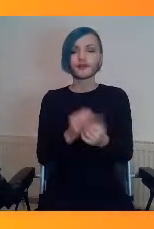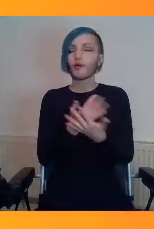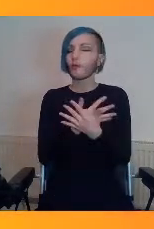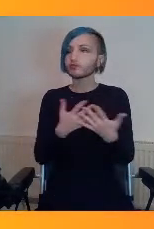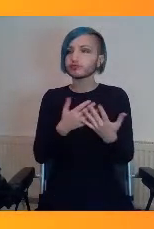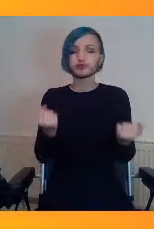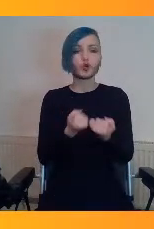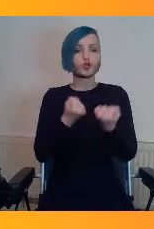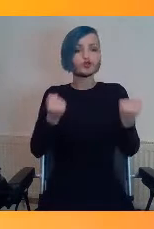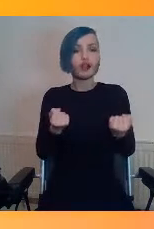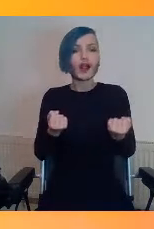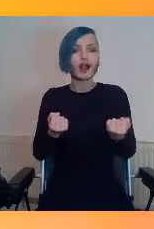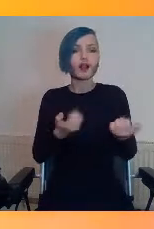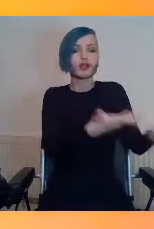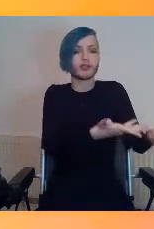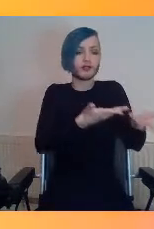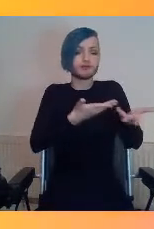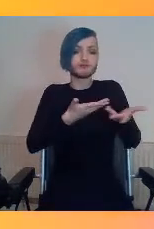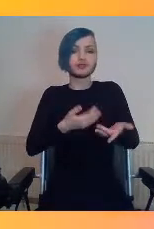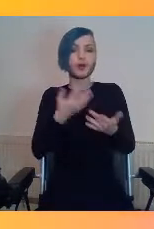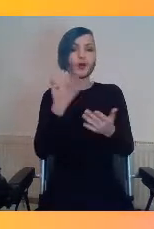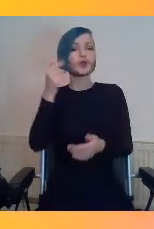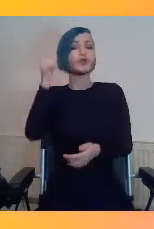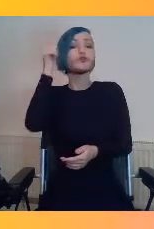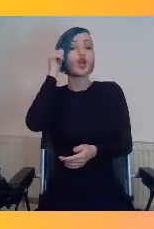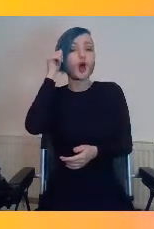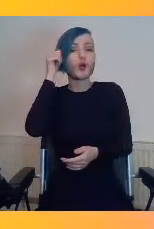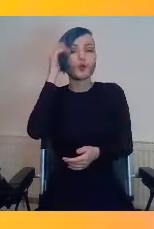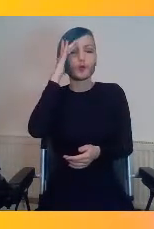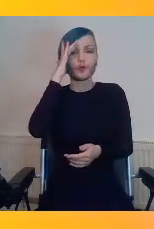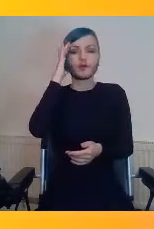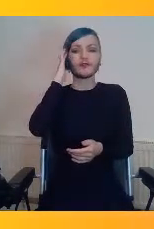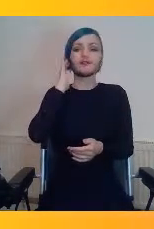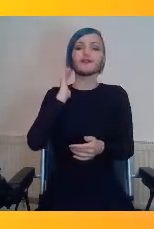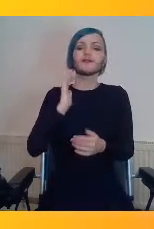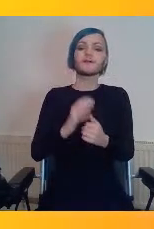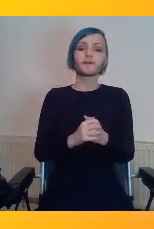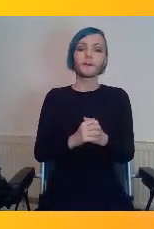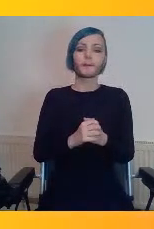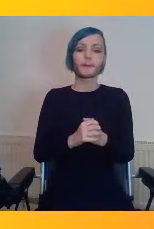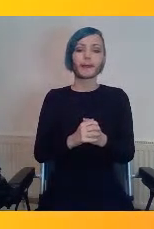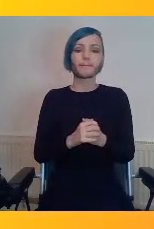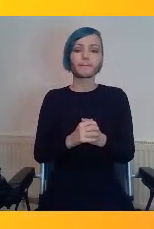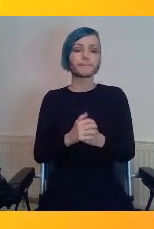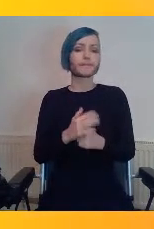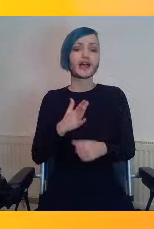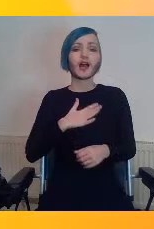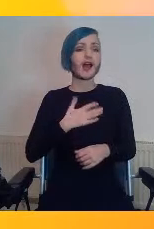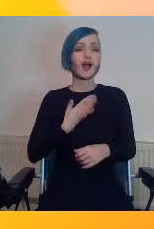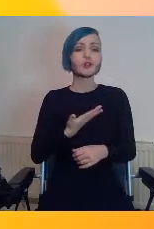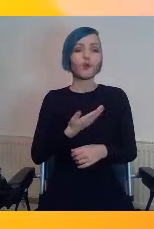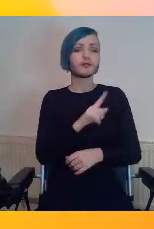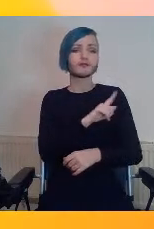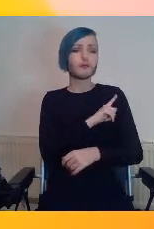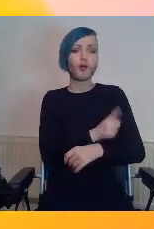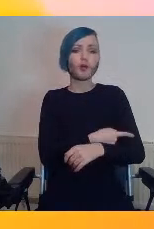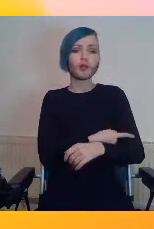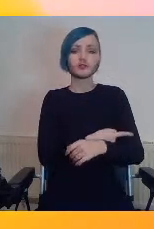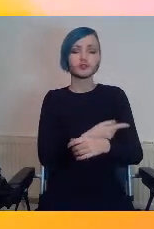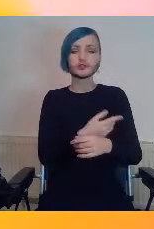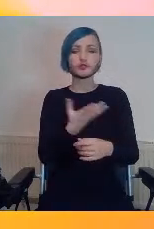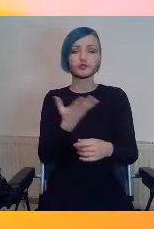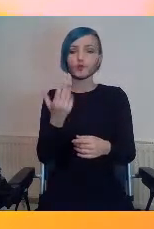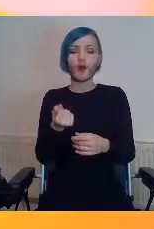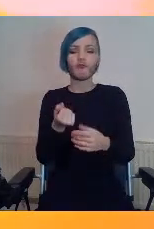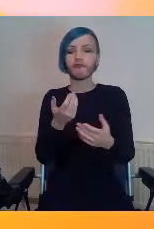gives. I don't want Poland to face any physical danger. We are just split equally in two